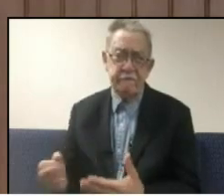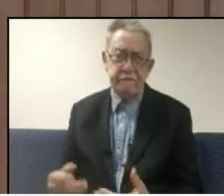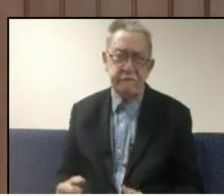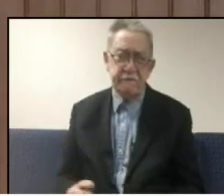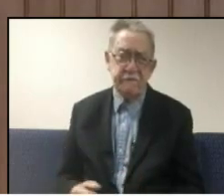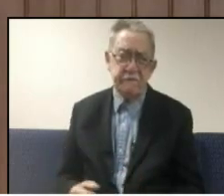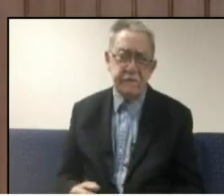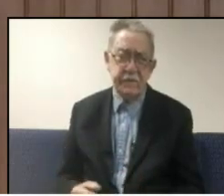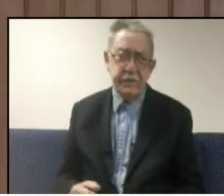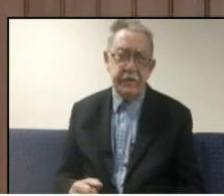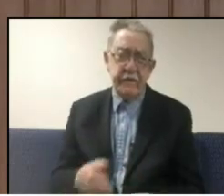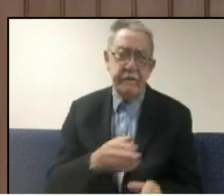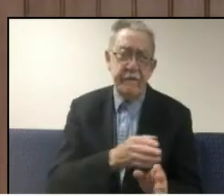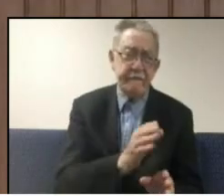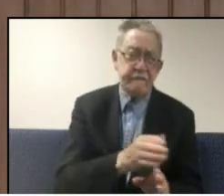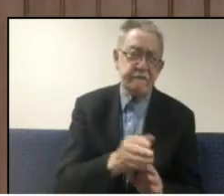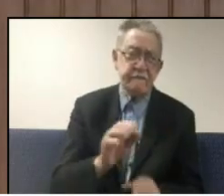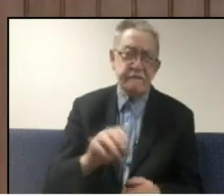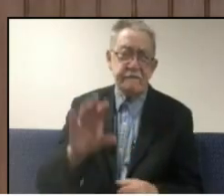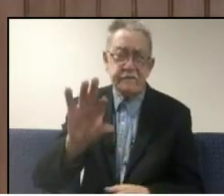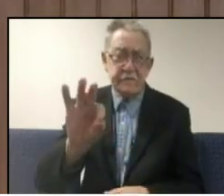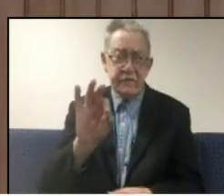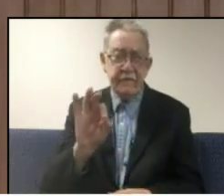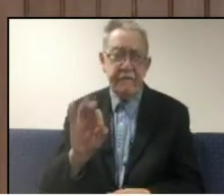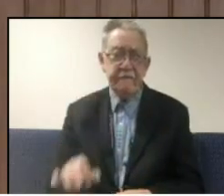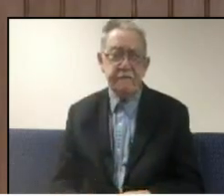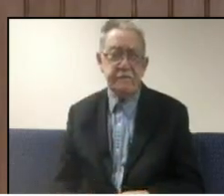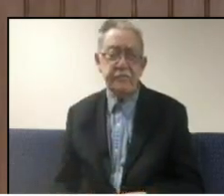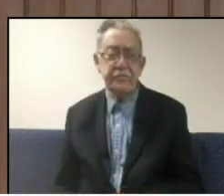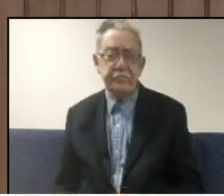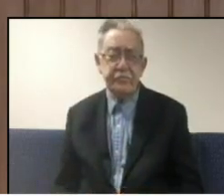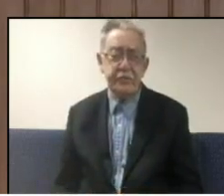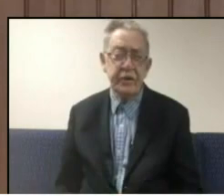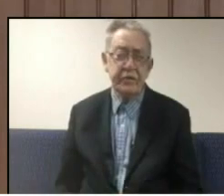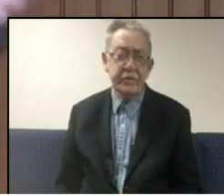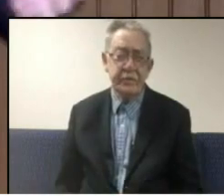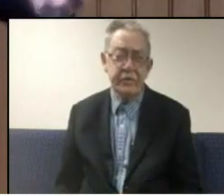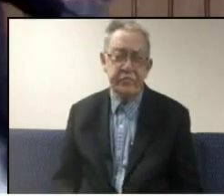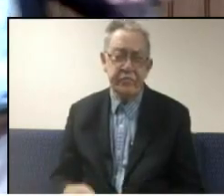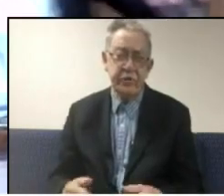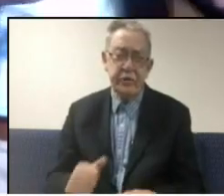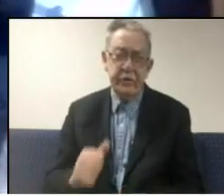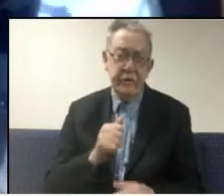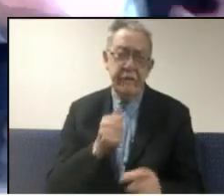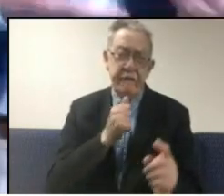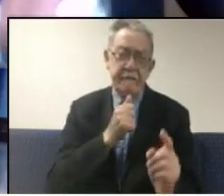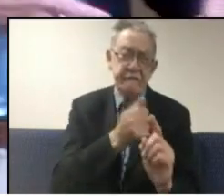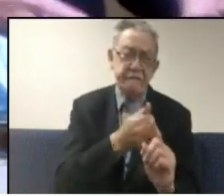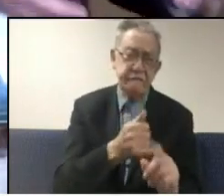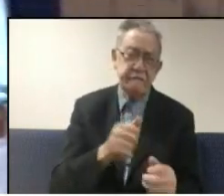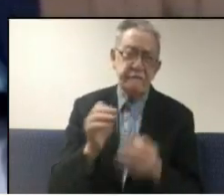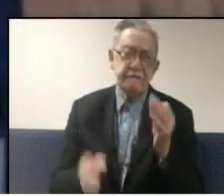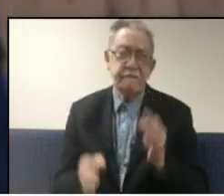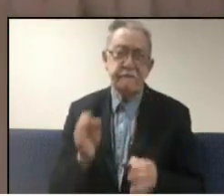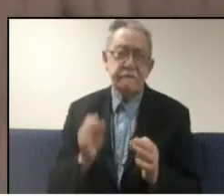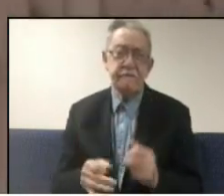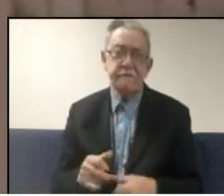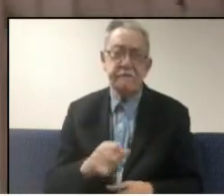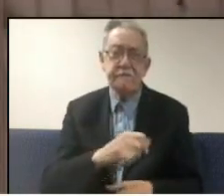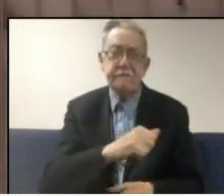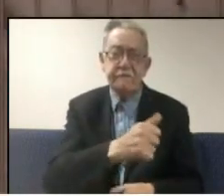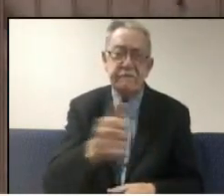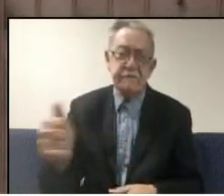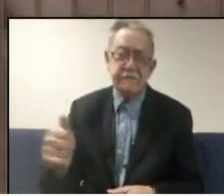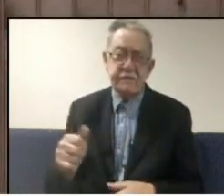your failed career choice, and you may self-judge yourself as only capable of doing just